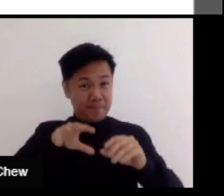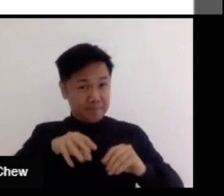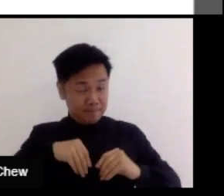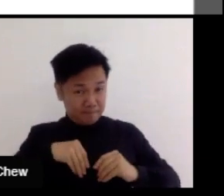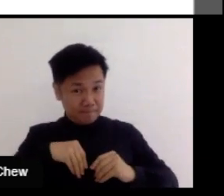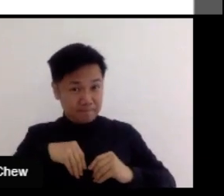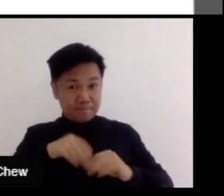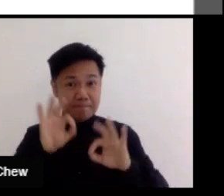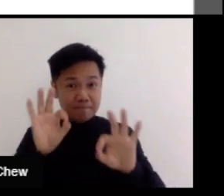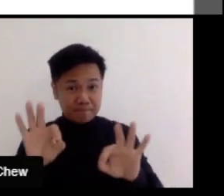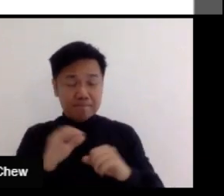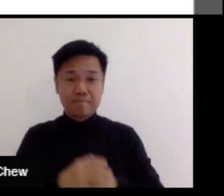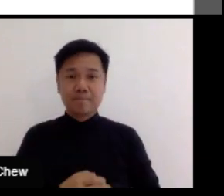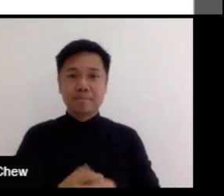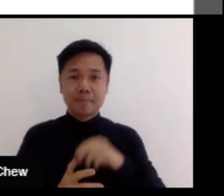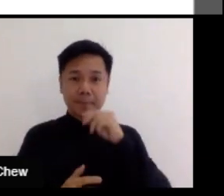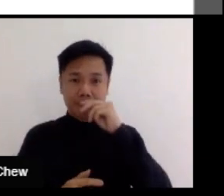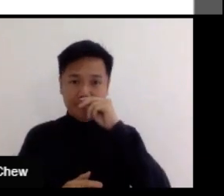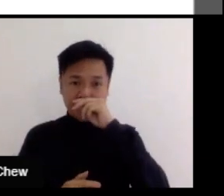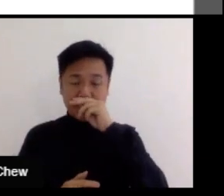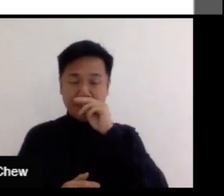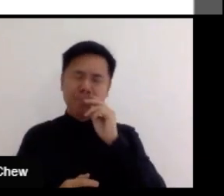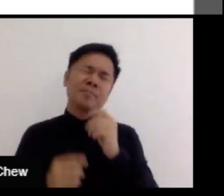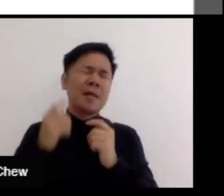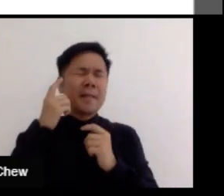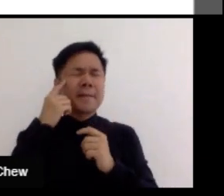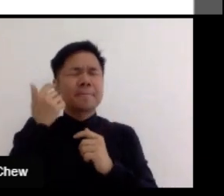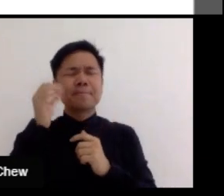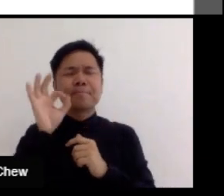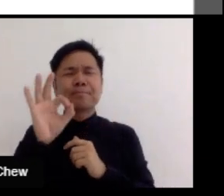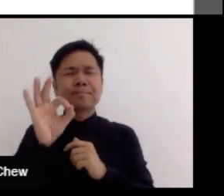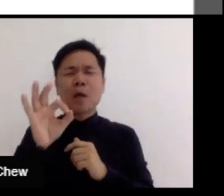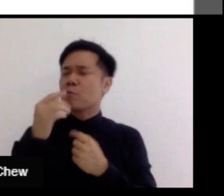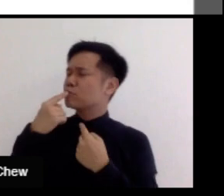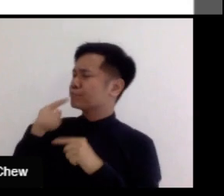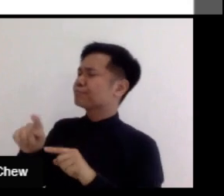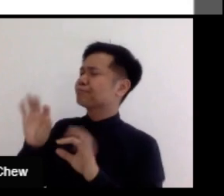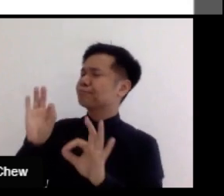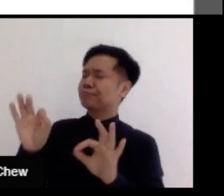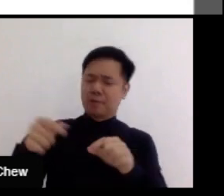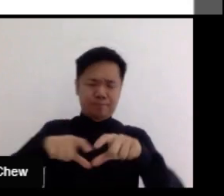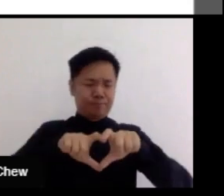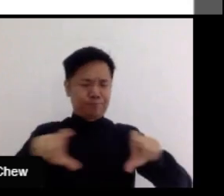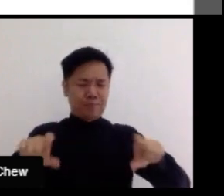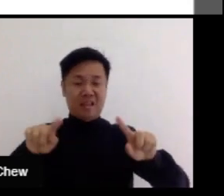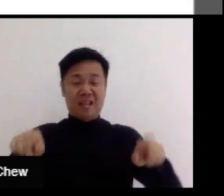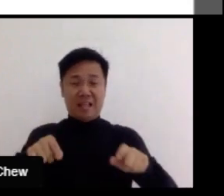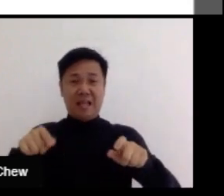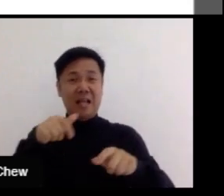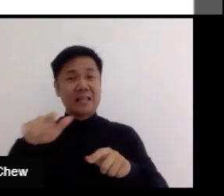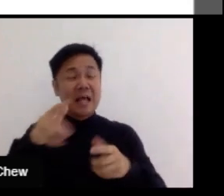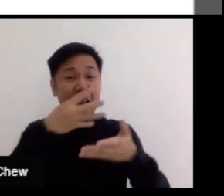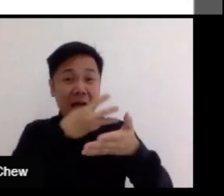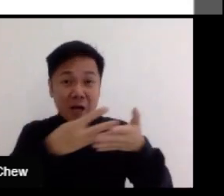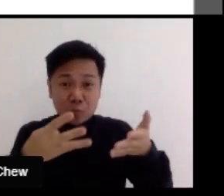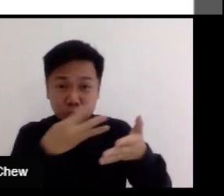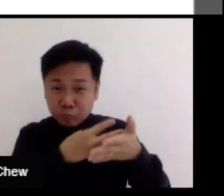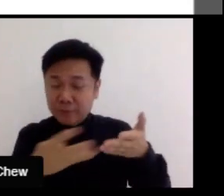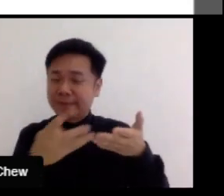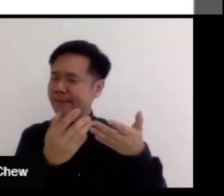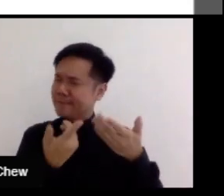Yeah, yeah. We could use the footnote to reflect that the language is in line with the